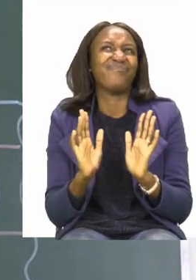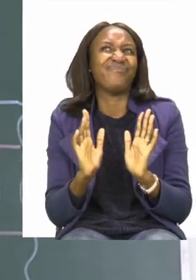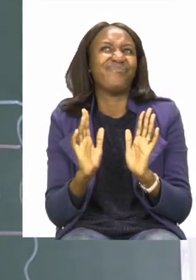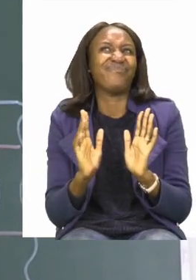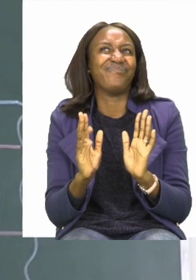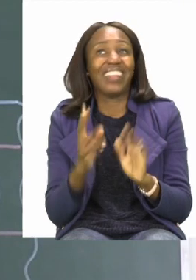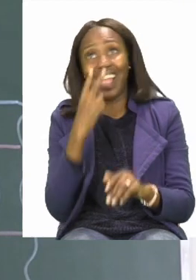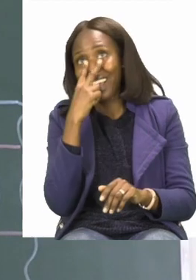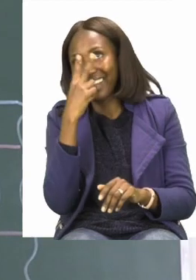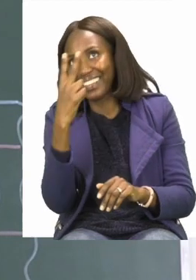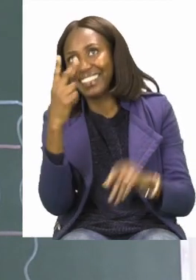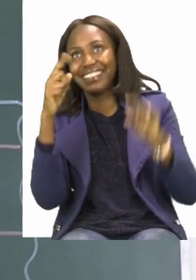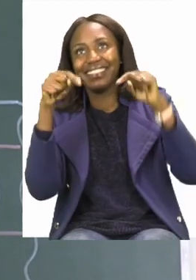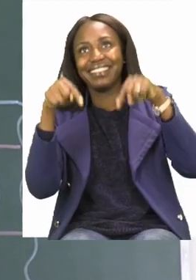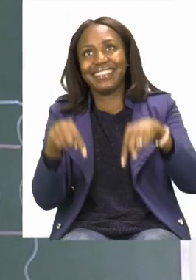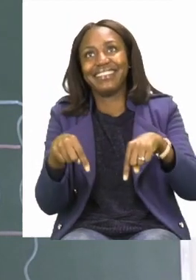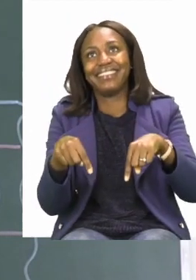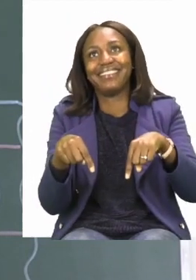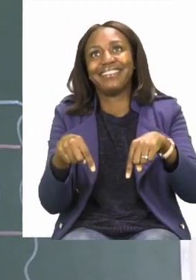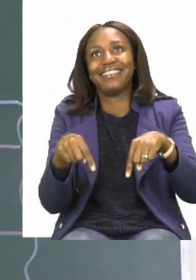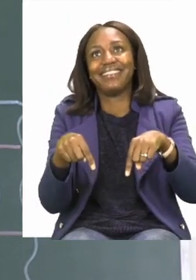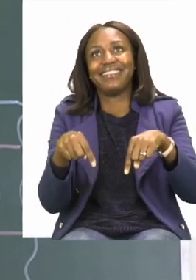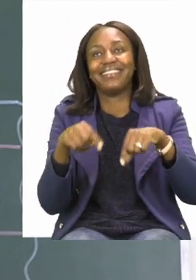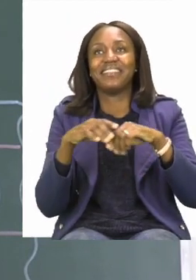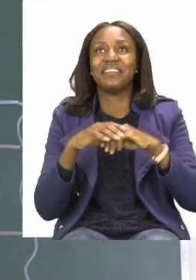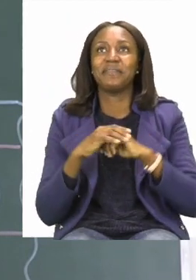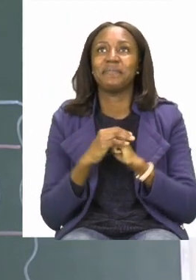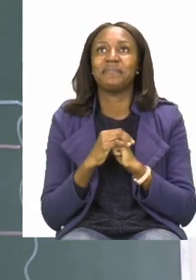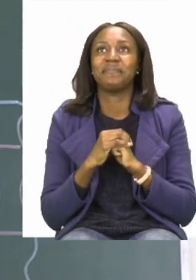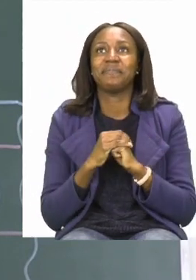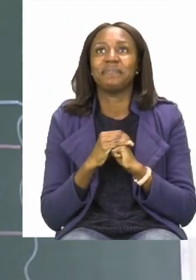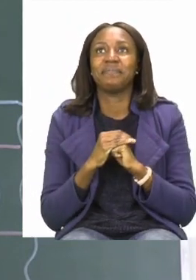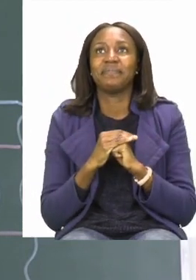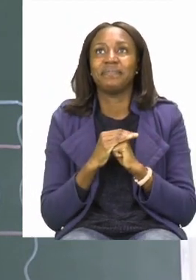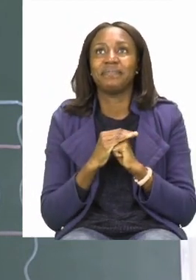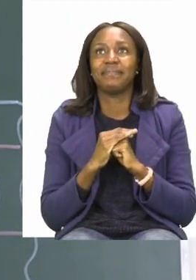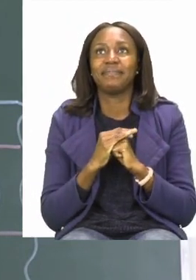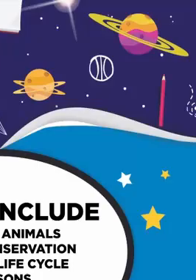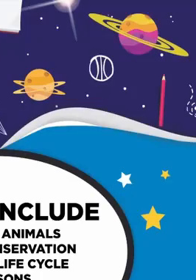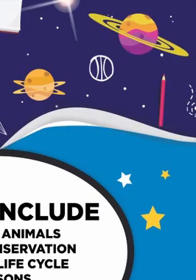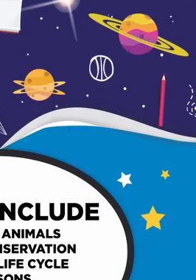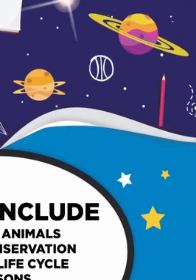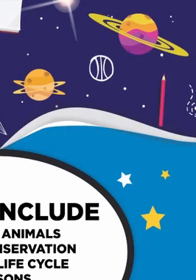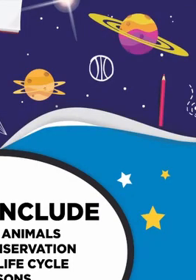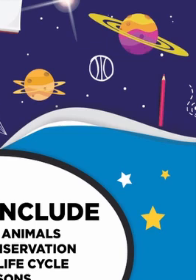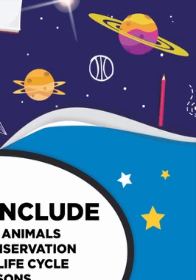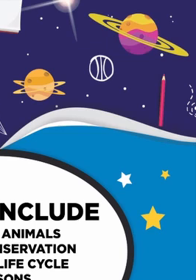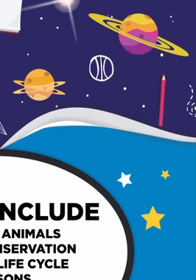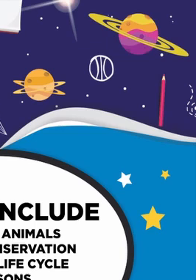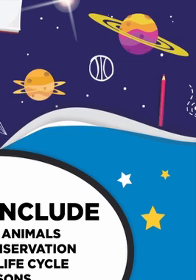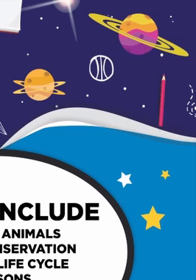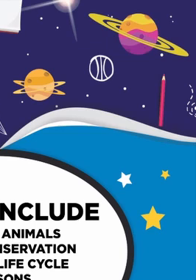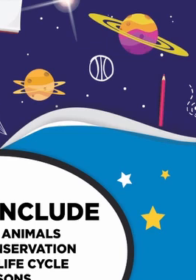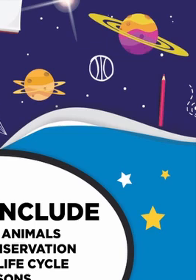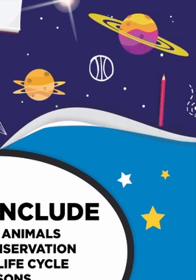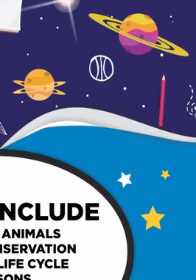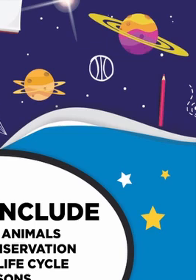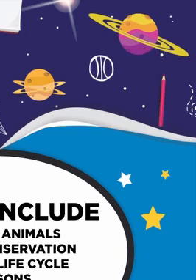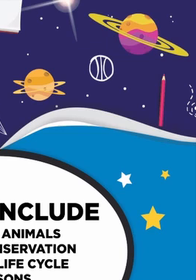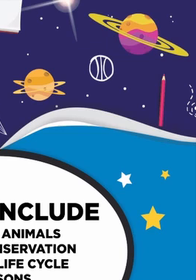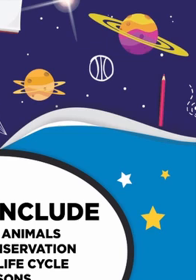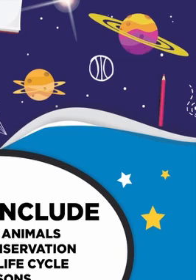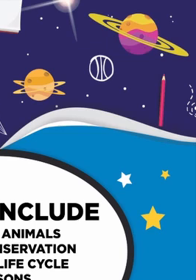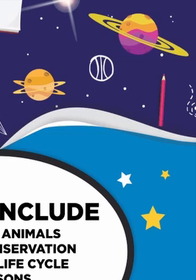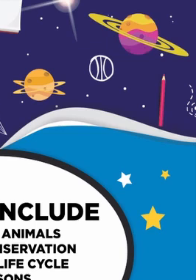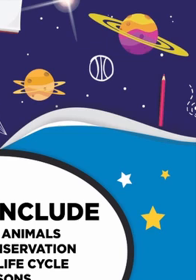done after the advert break. Do you have children in the age range of 5 to